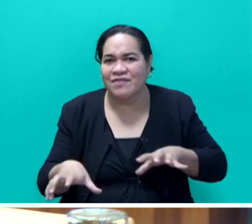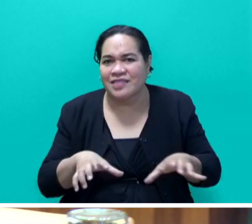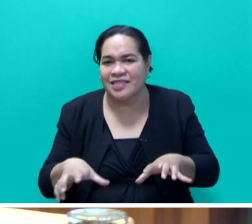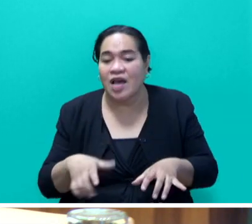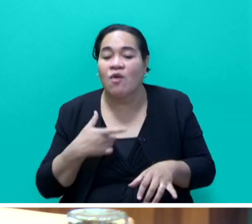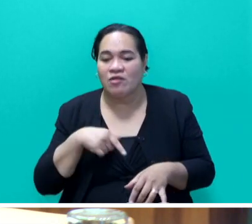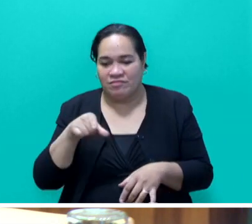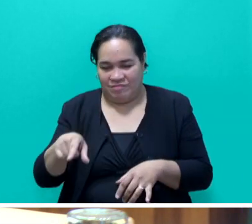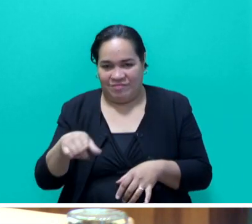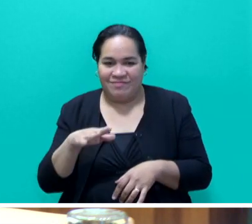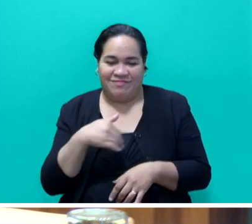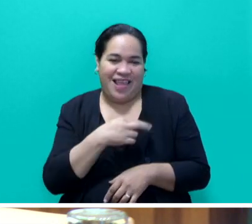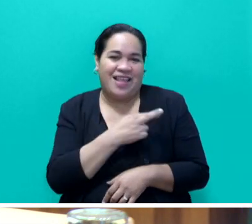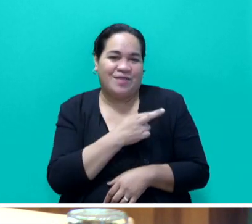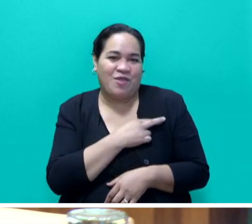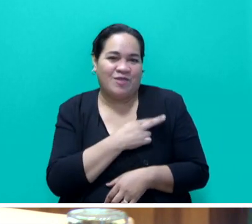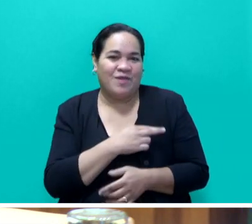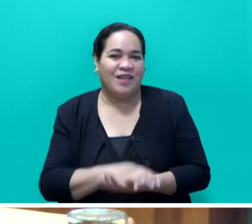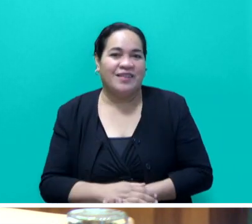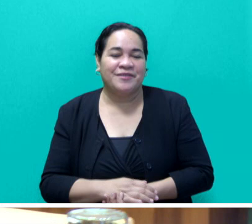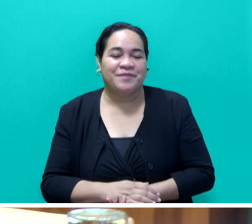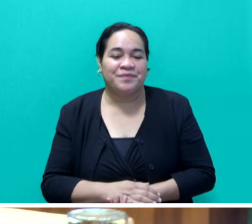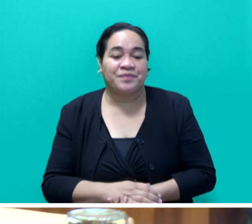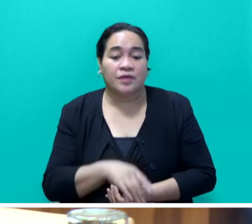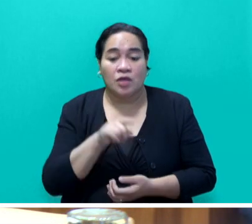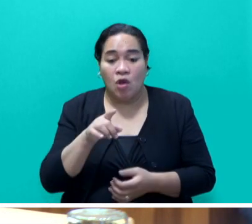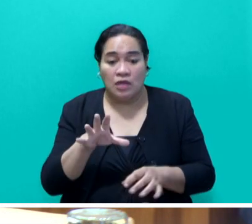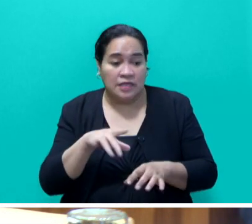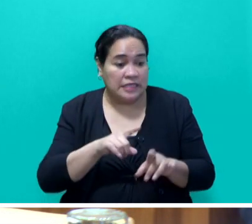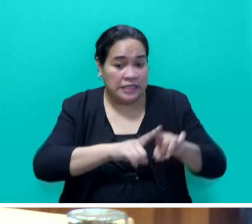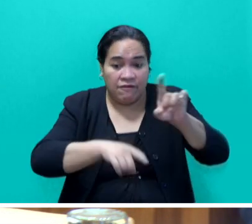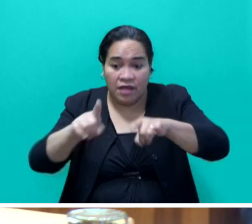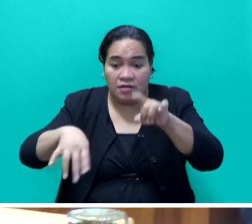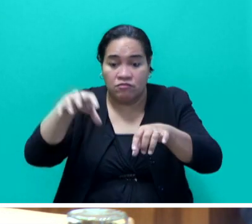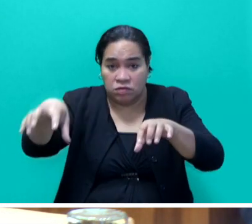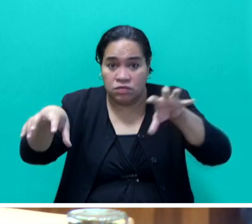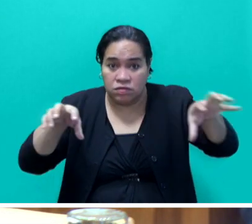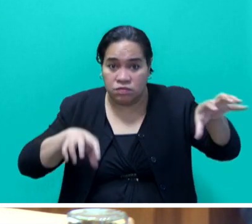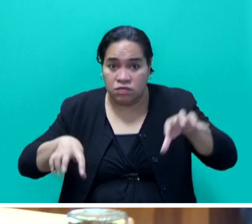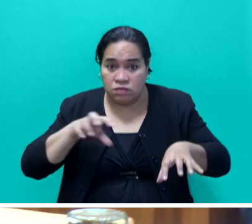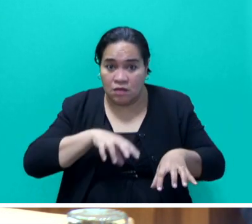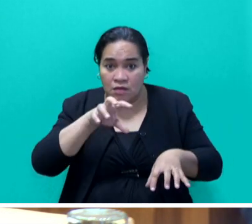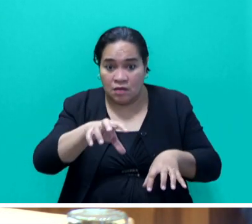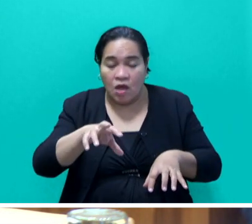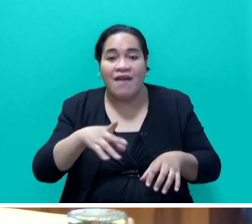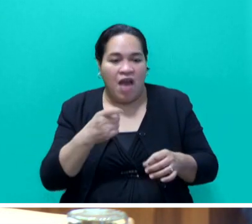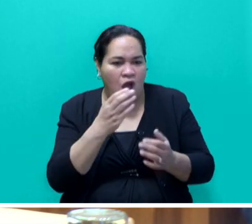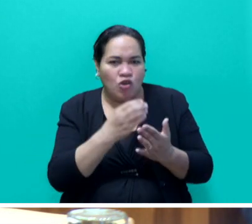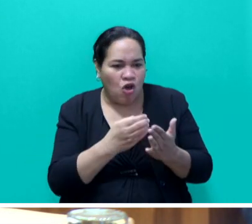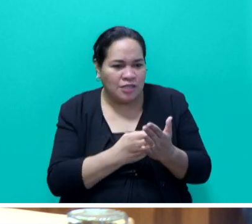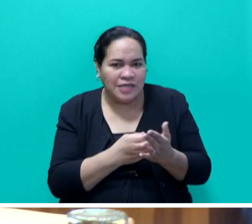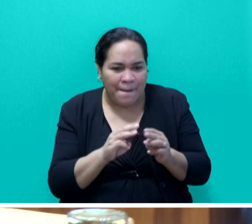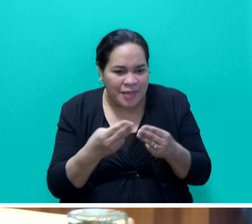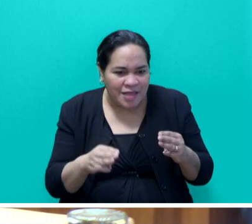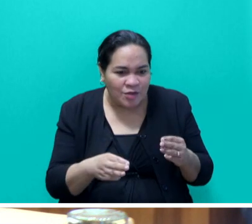by these centers. Mr. Speaker, sir, all these centers are disseminating the course materials via